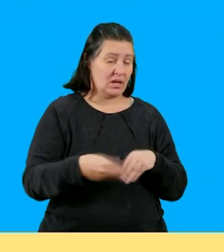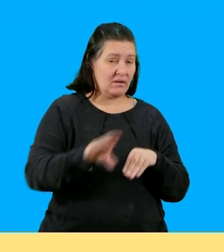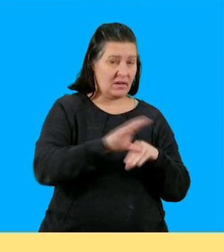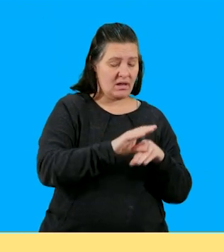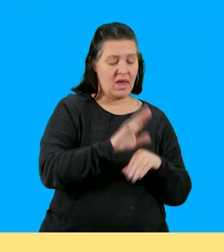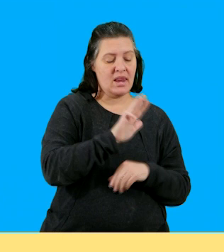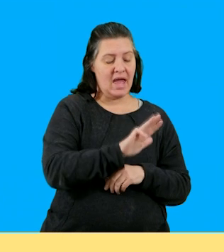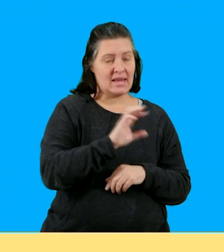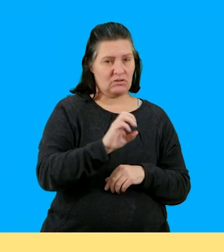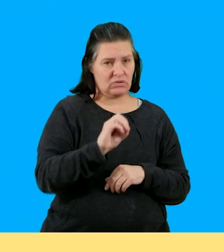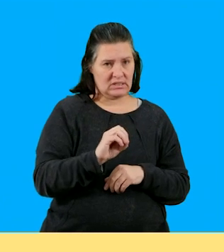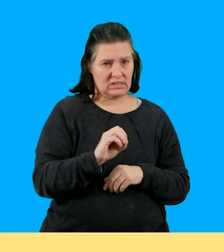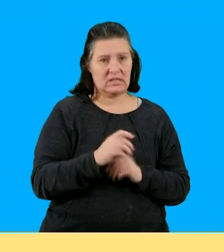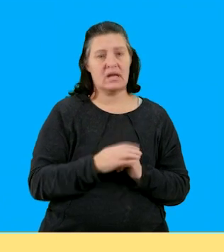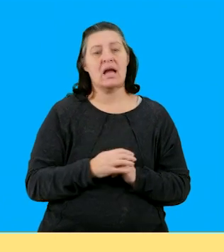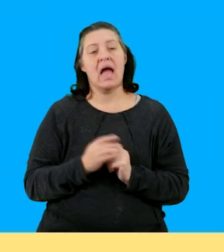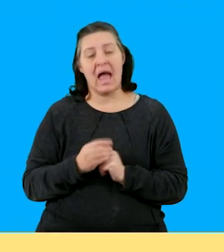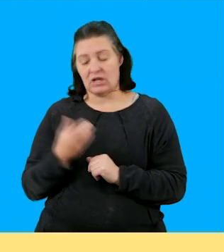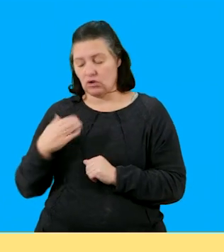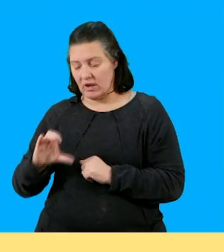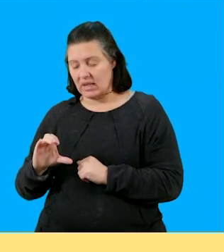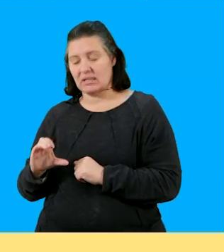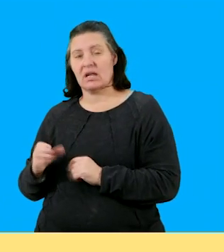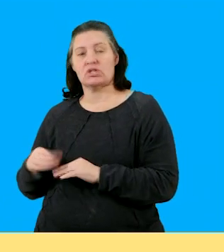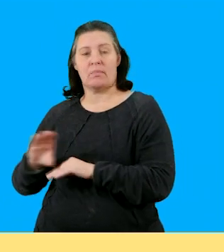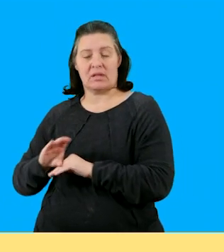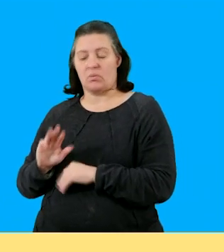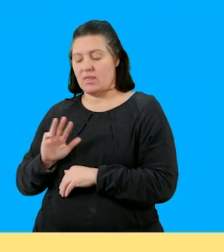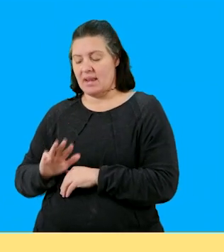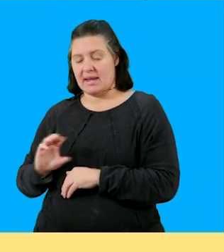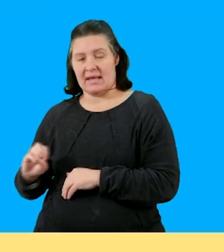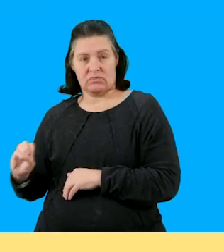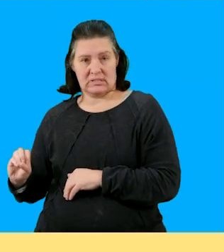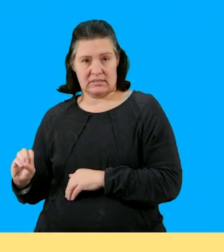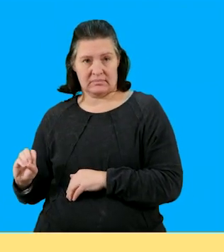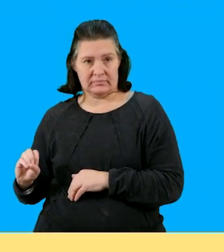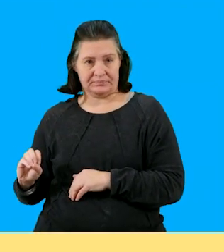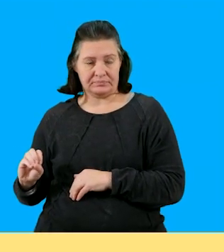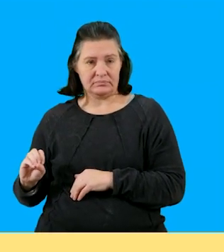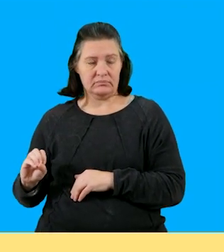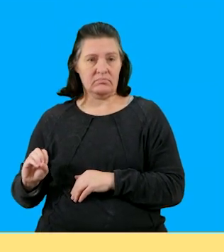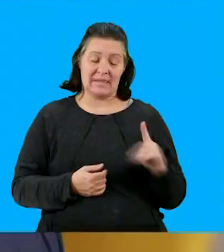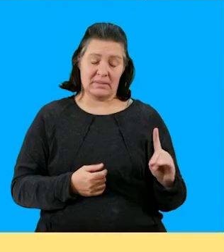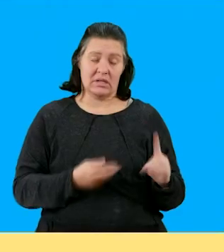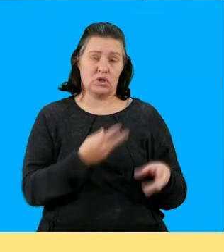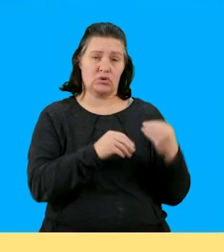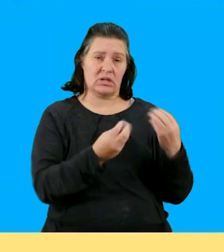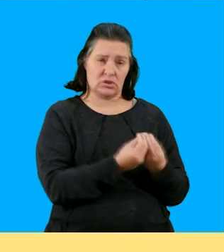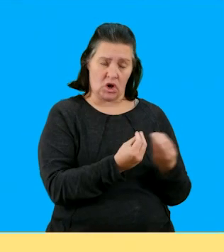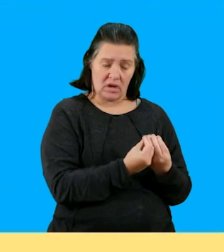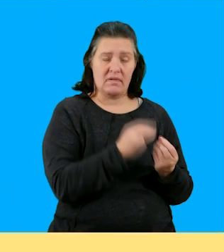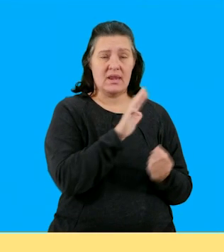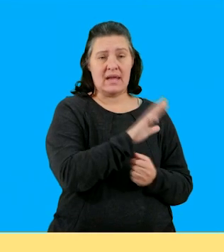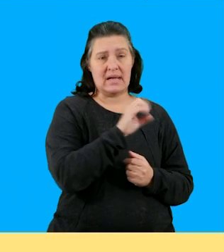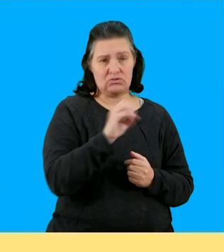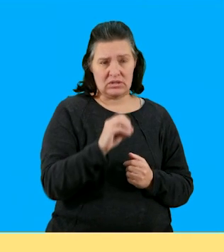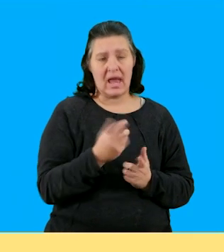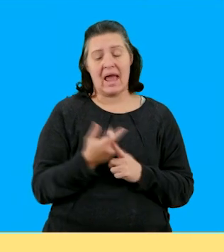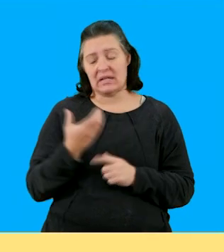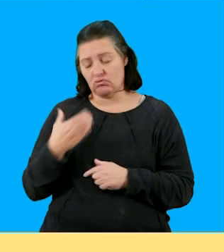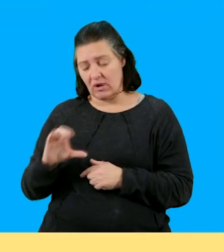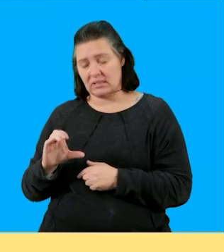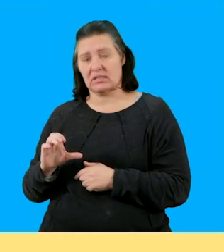such as incorrect markups. So the first reason is going to be because of errors. The second reason, it is also errors that would